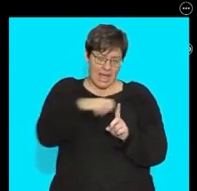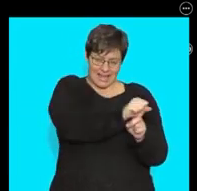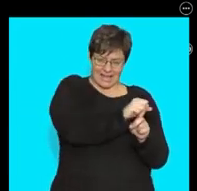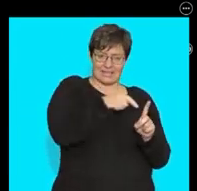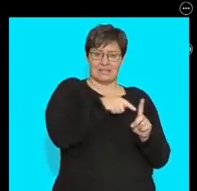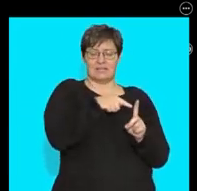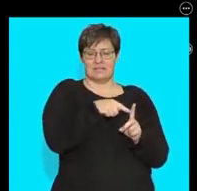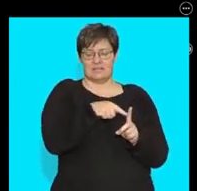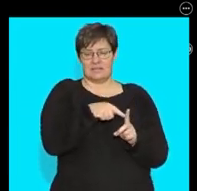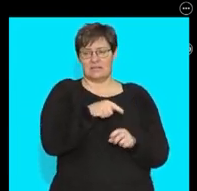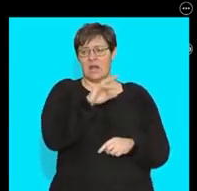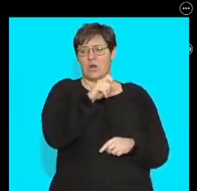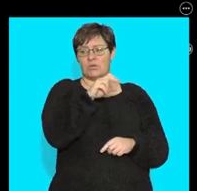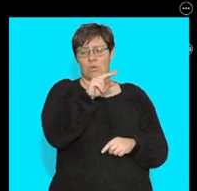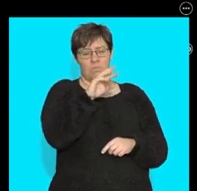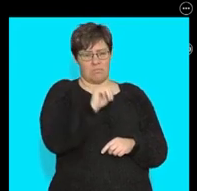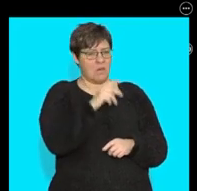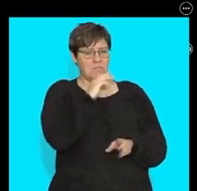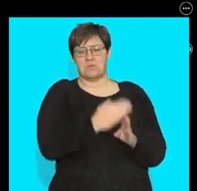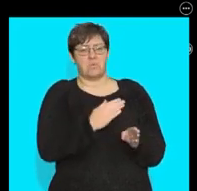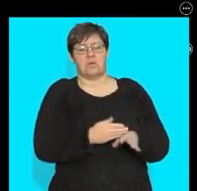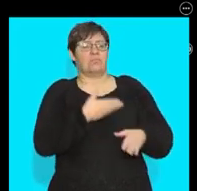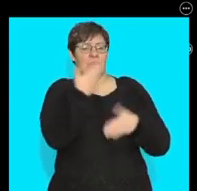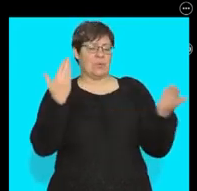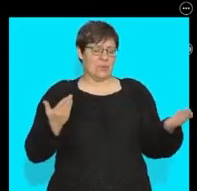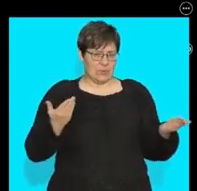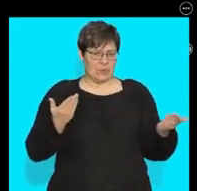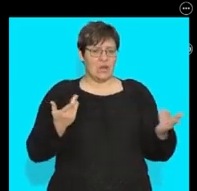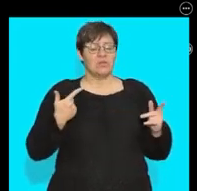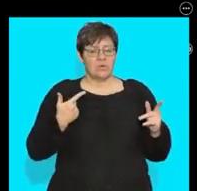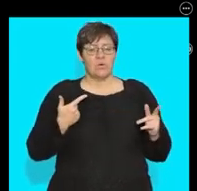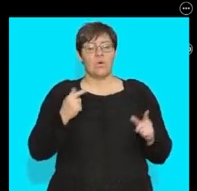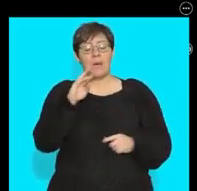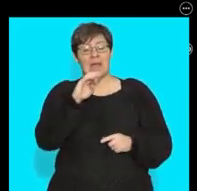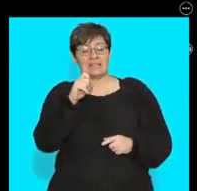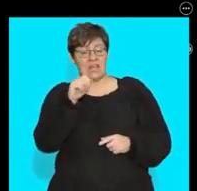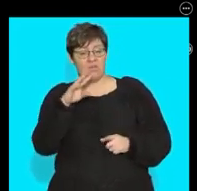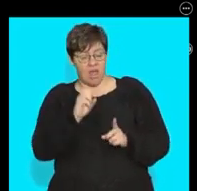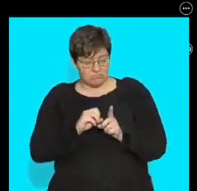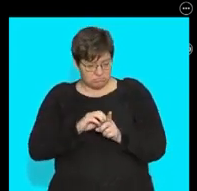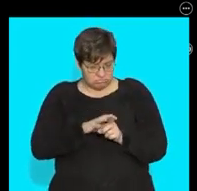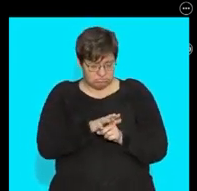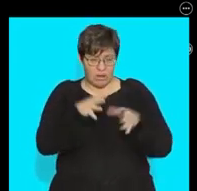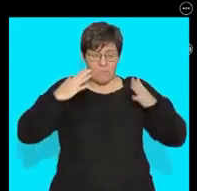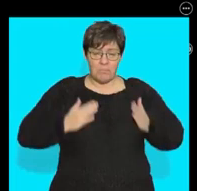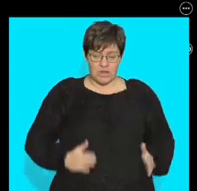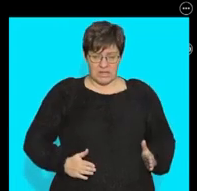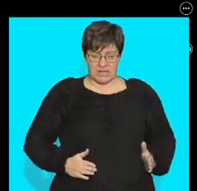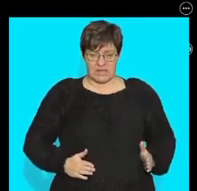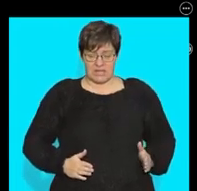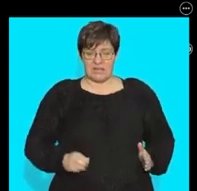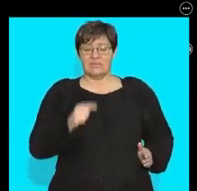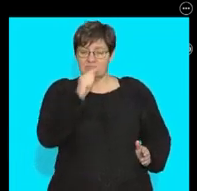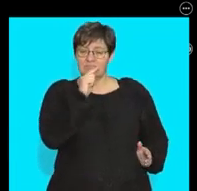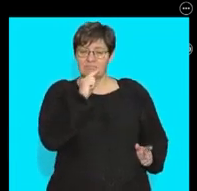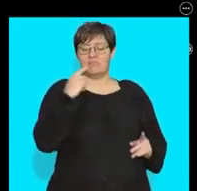the ribosome. And this ribosome can't work. So the bacteria cell that has infected your body, right, this